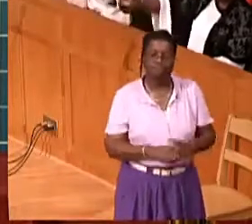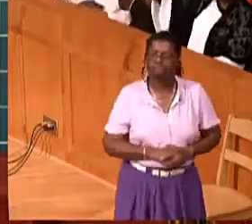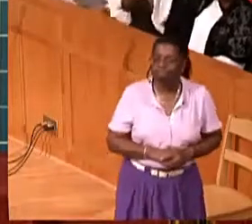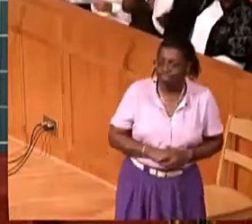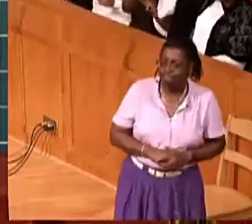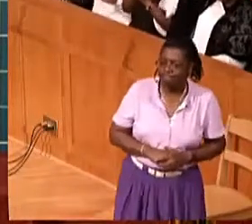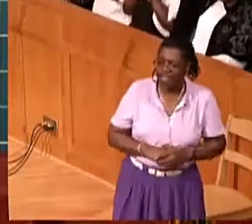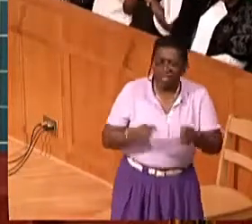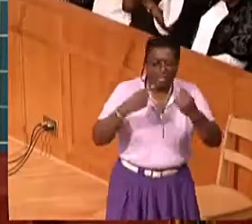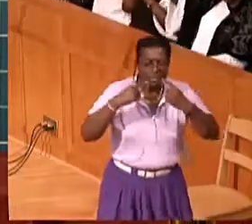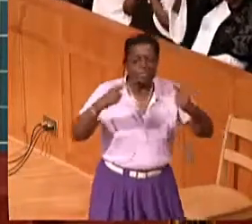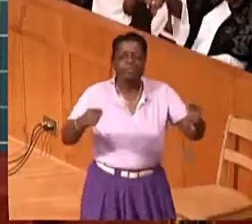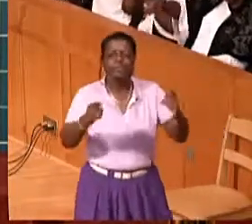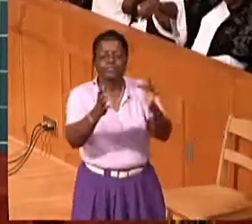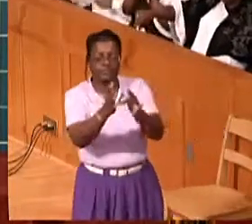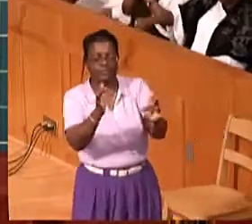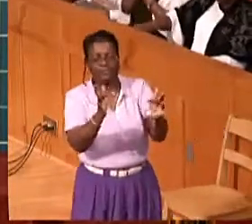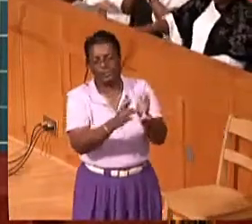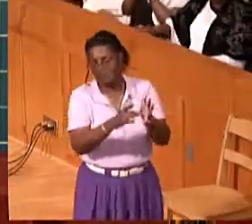over. Yeah,